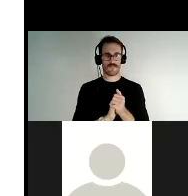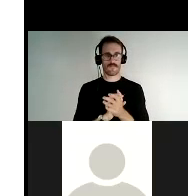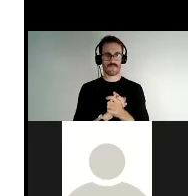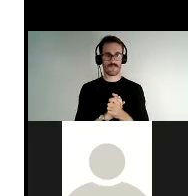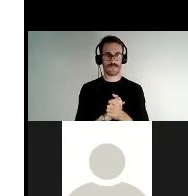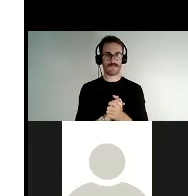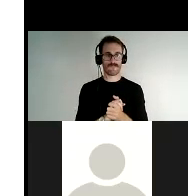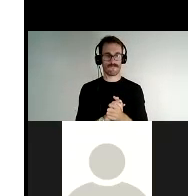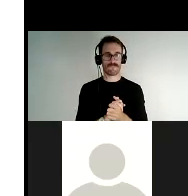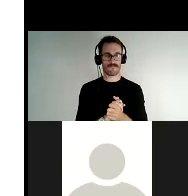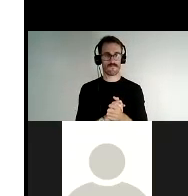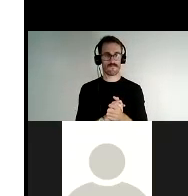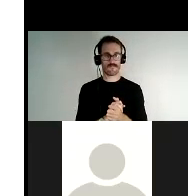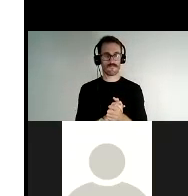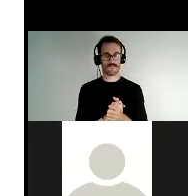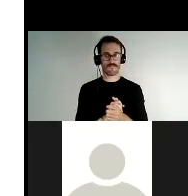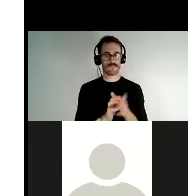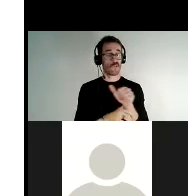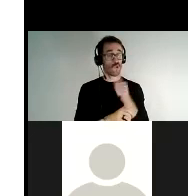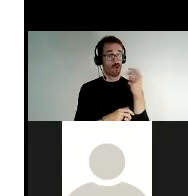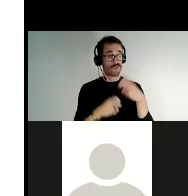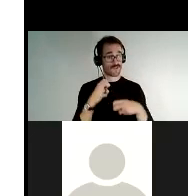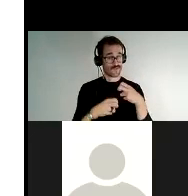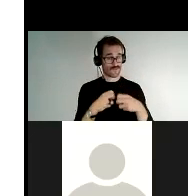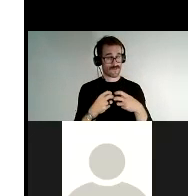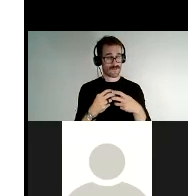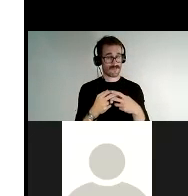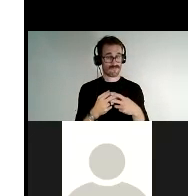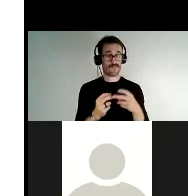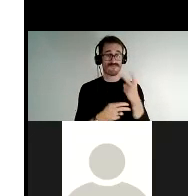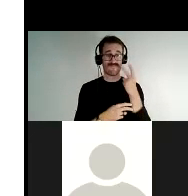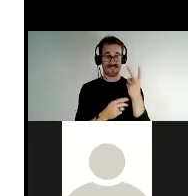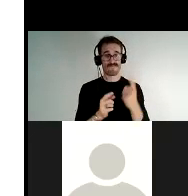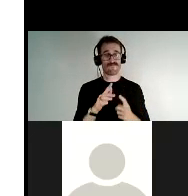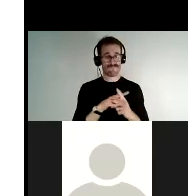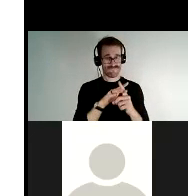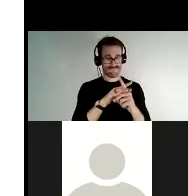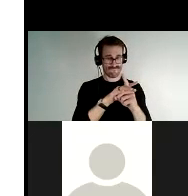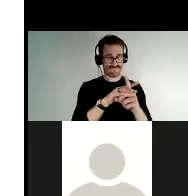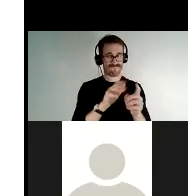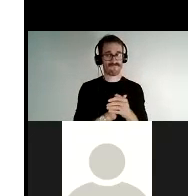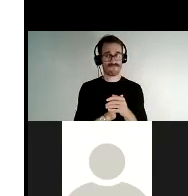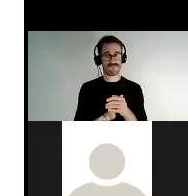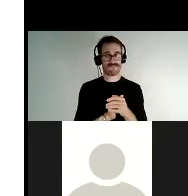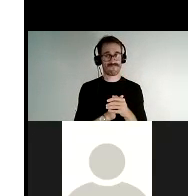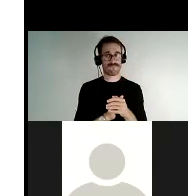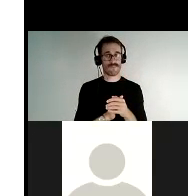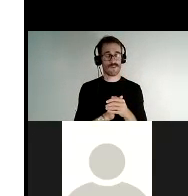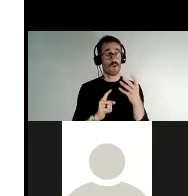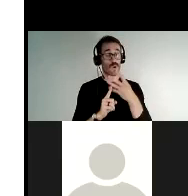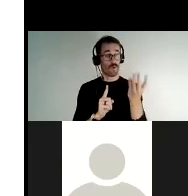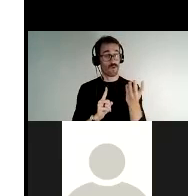we? Okay, so other issues queer and trans seniors may face is ageism